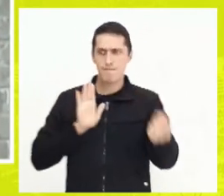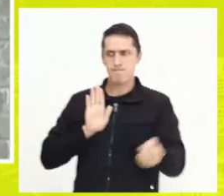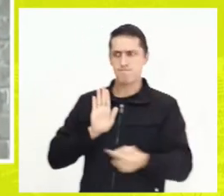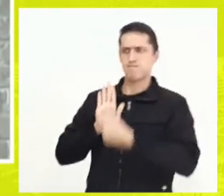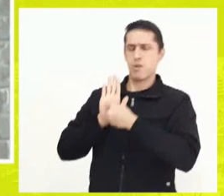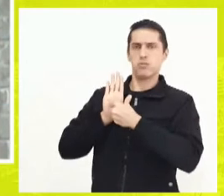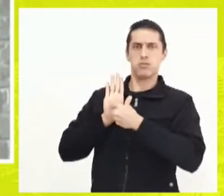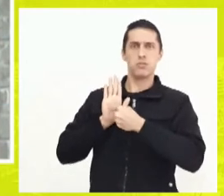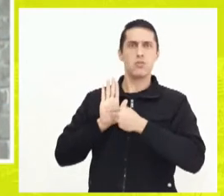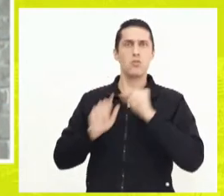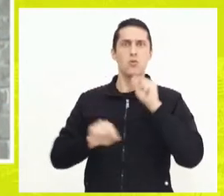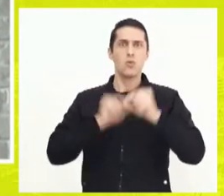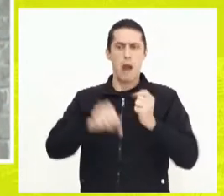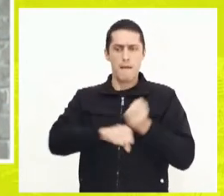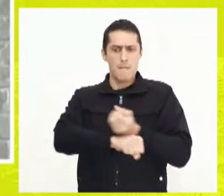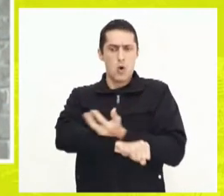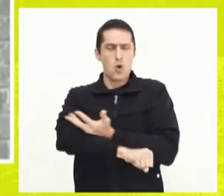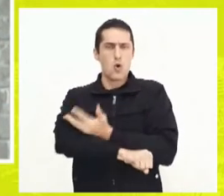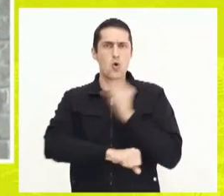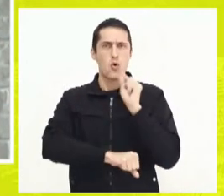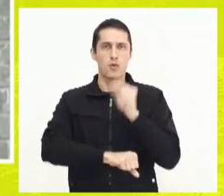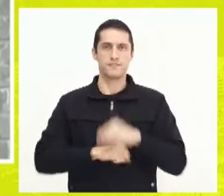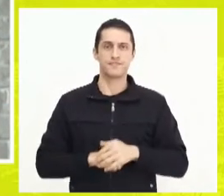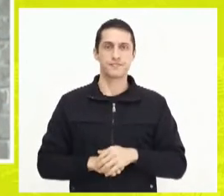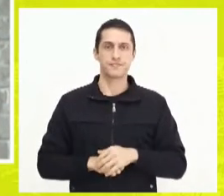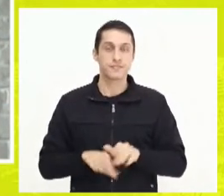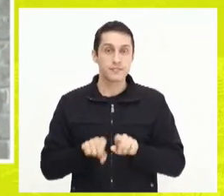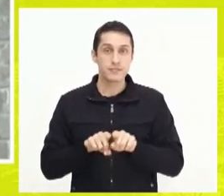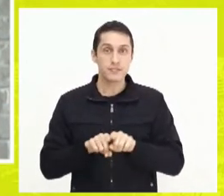people the ways we can